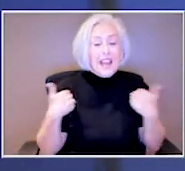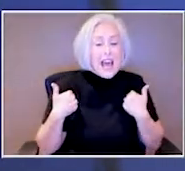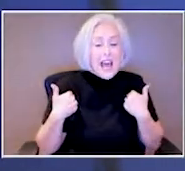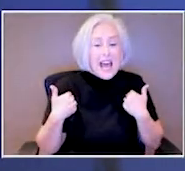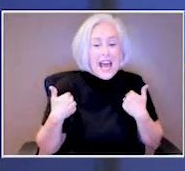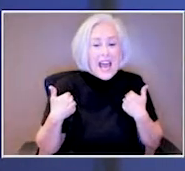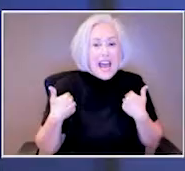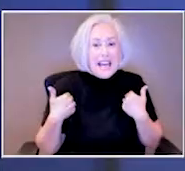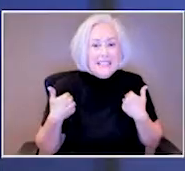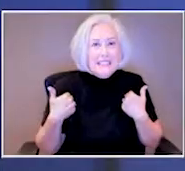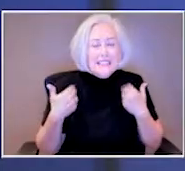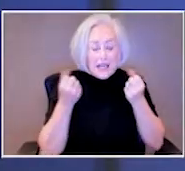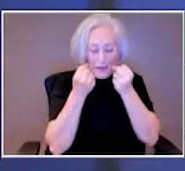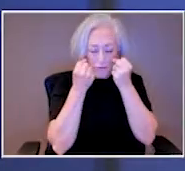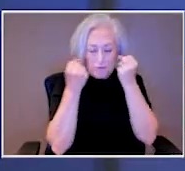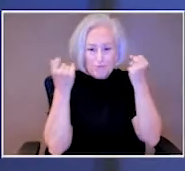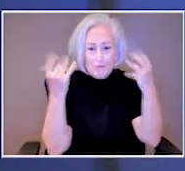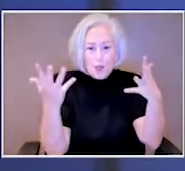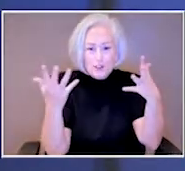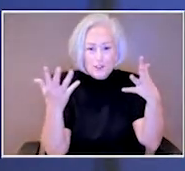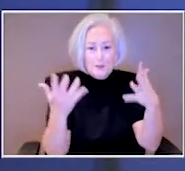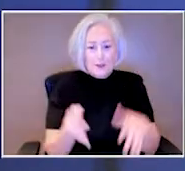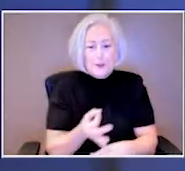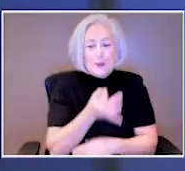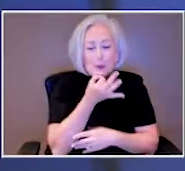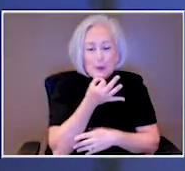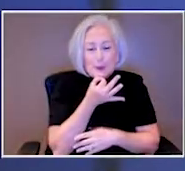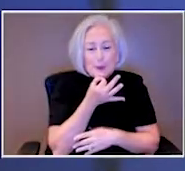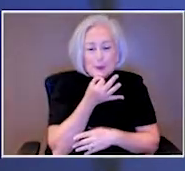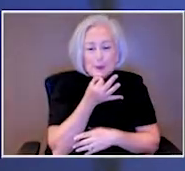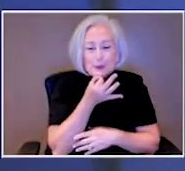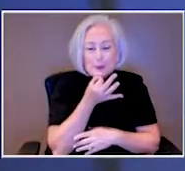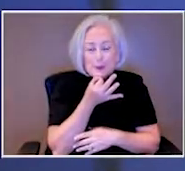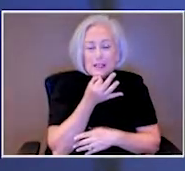just the multitude of expertise and